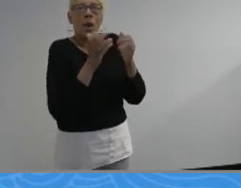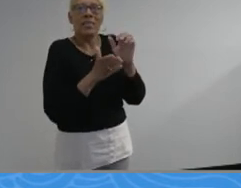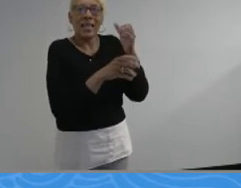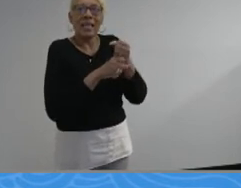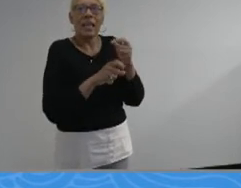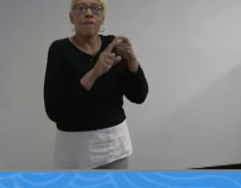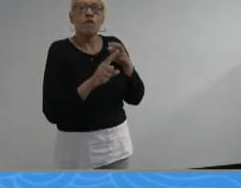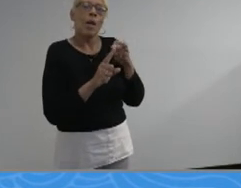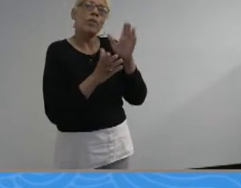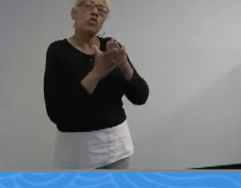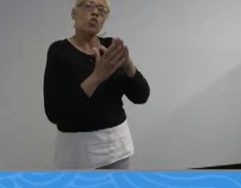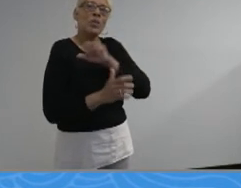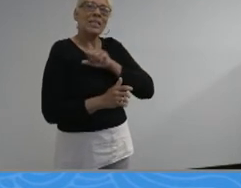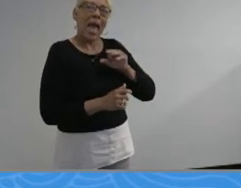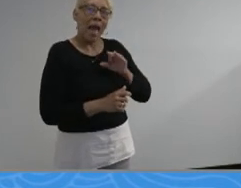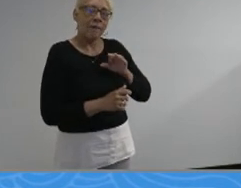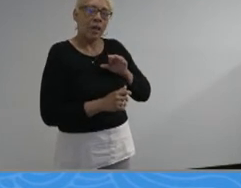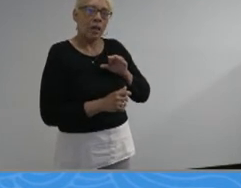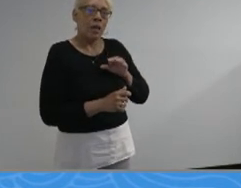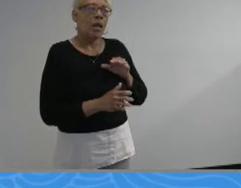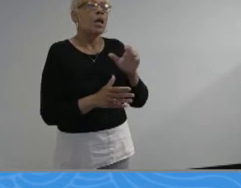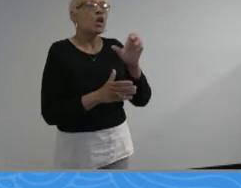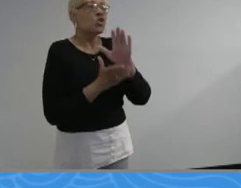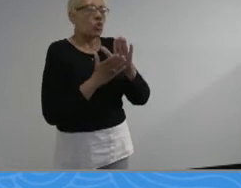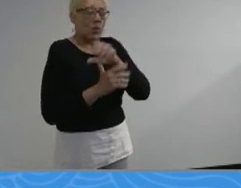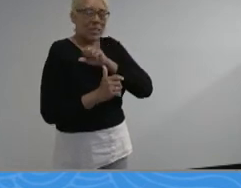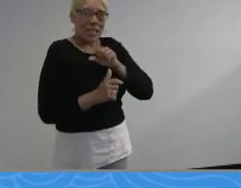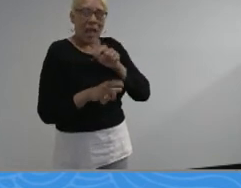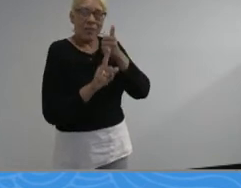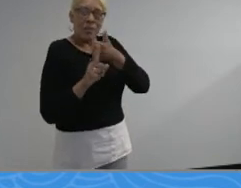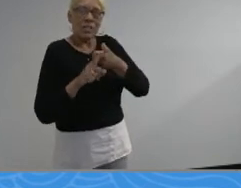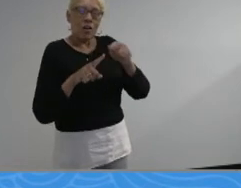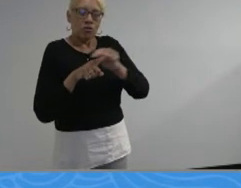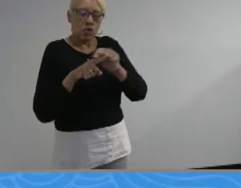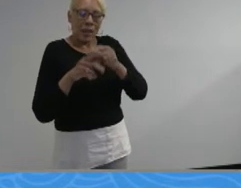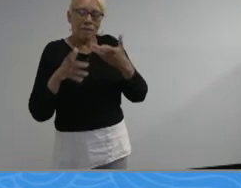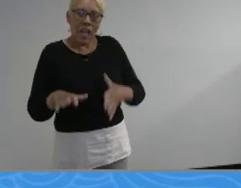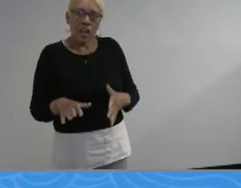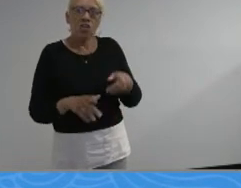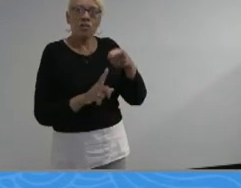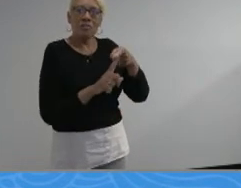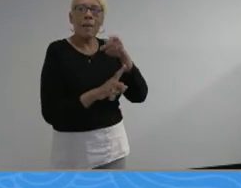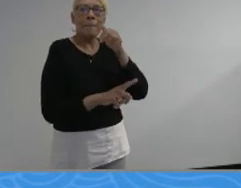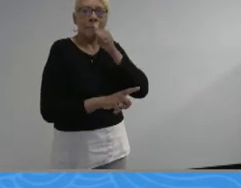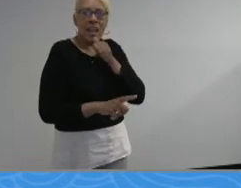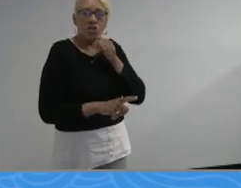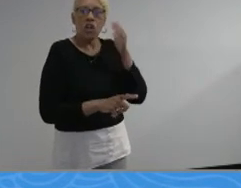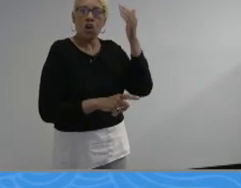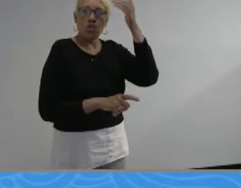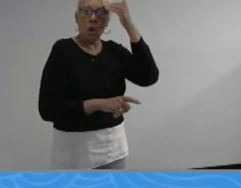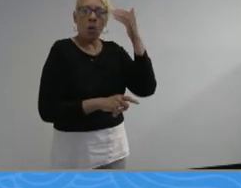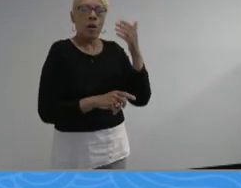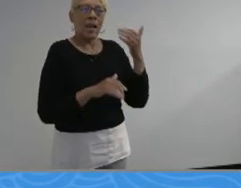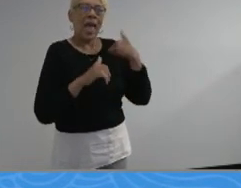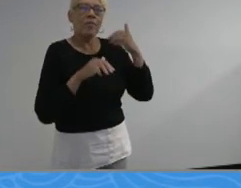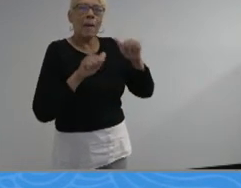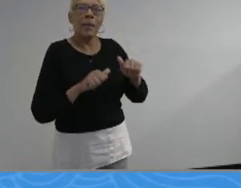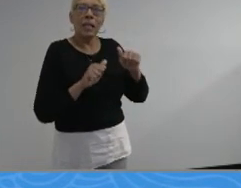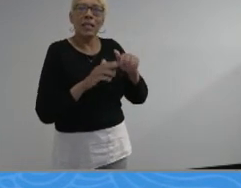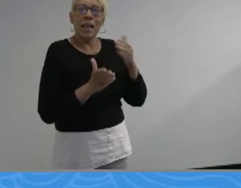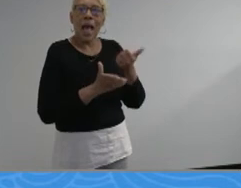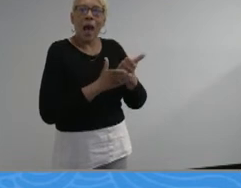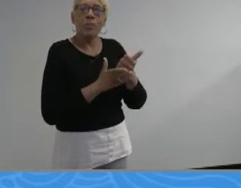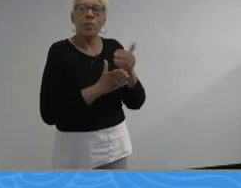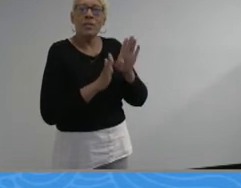from school staff who are trained, school staff who have the patience, who have the know-how and the ability to help young people develop the kind of